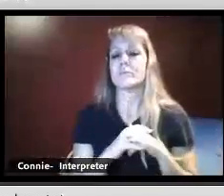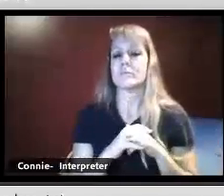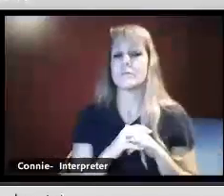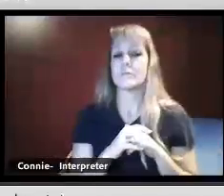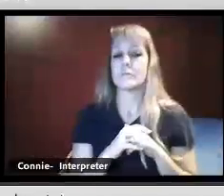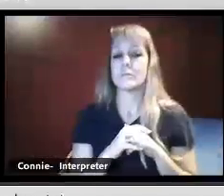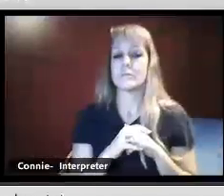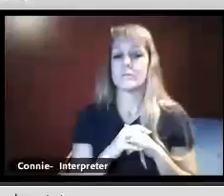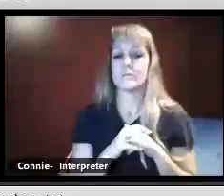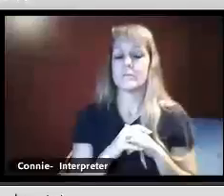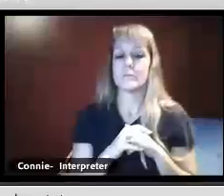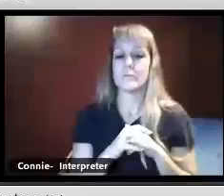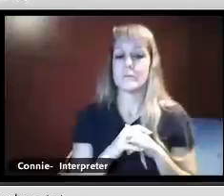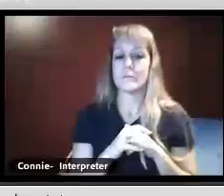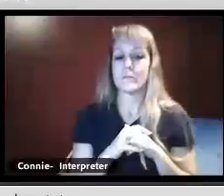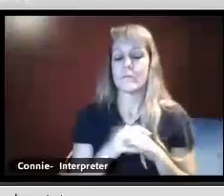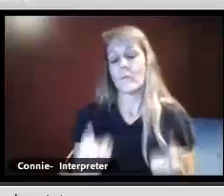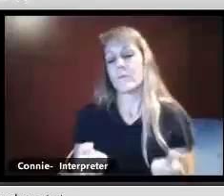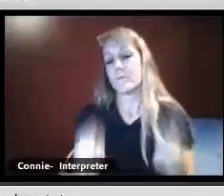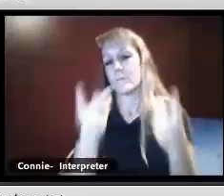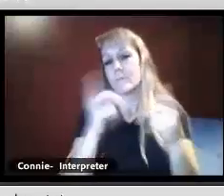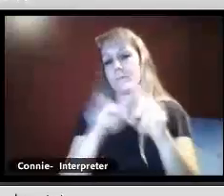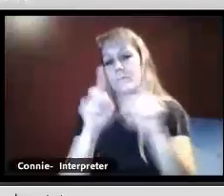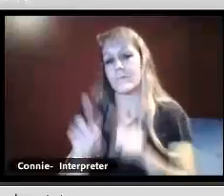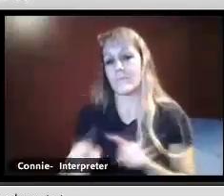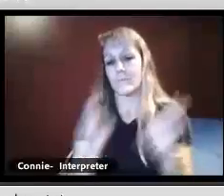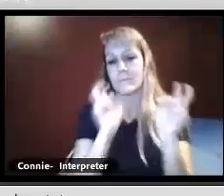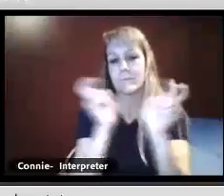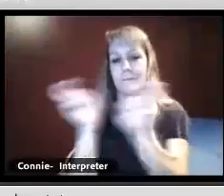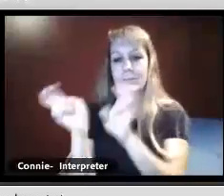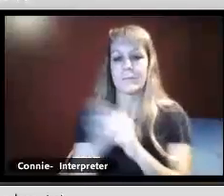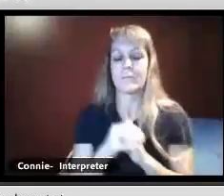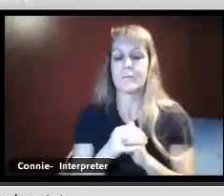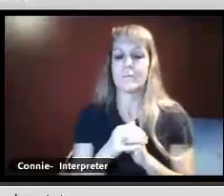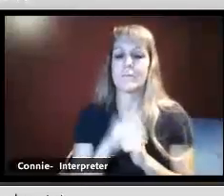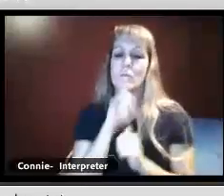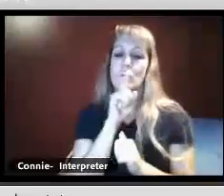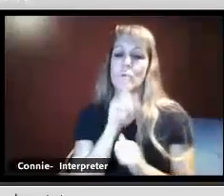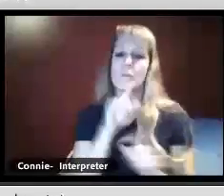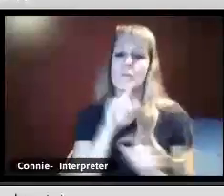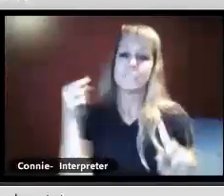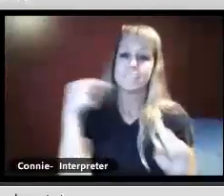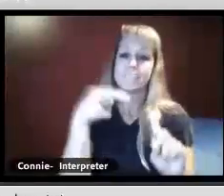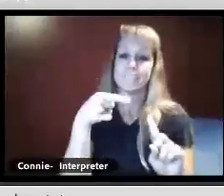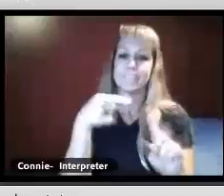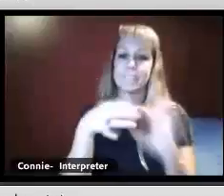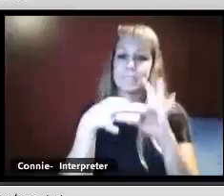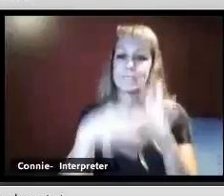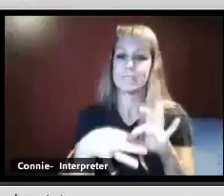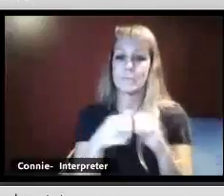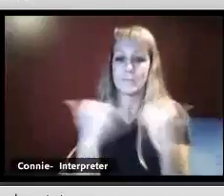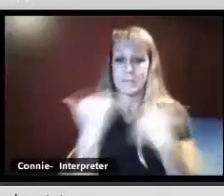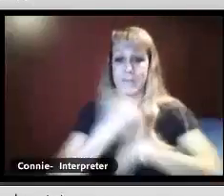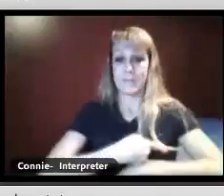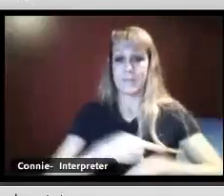very well across a variety of disciplines, but most specifically with regard to today's topic